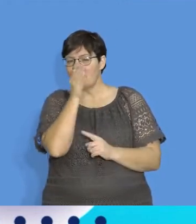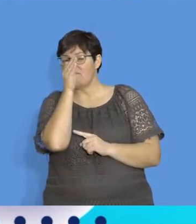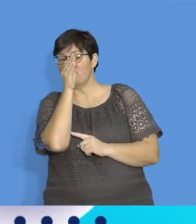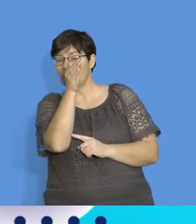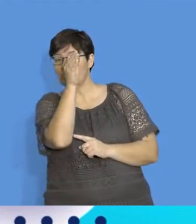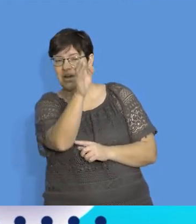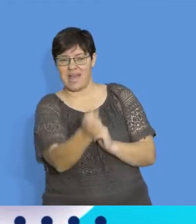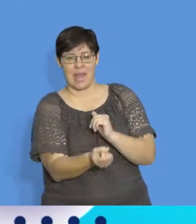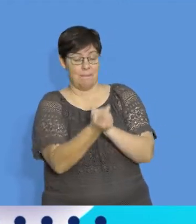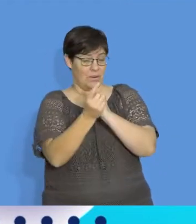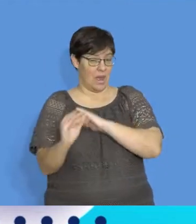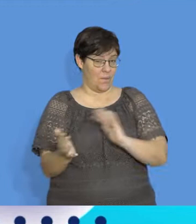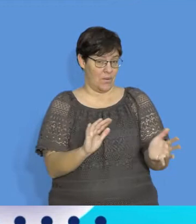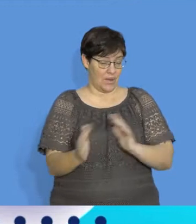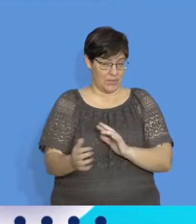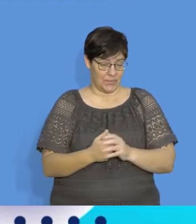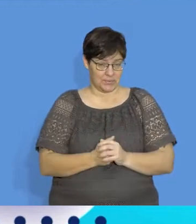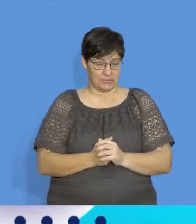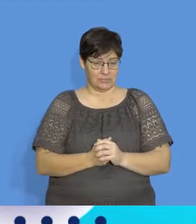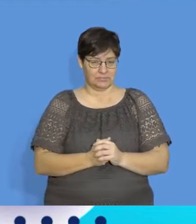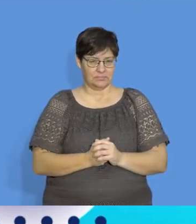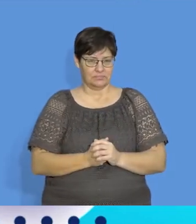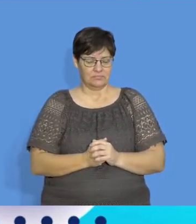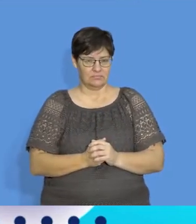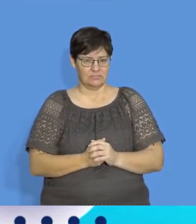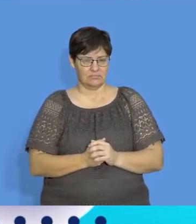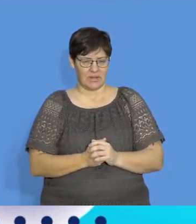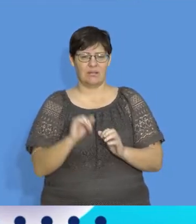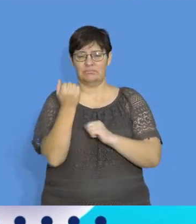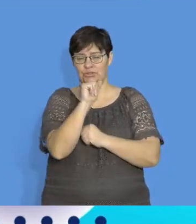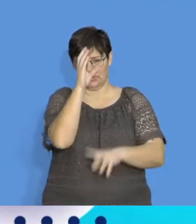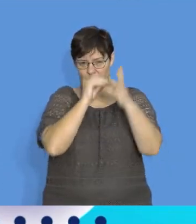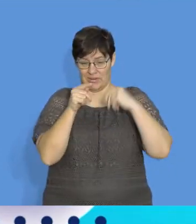predict the future in a way. Does that make sense? Something of that nature, this machine learning.